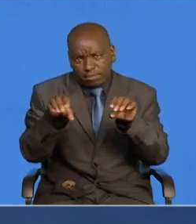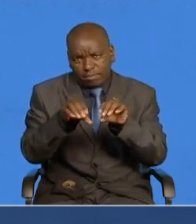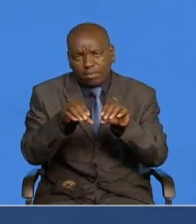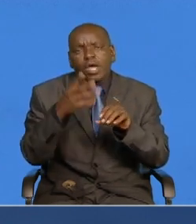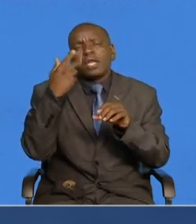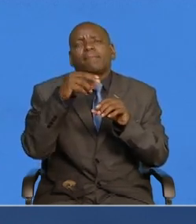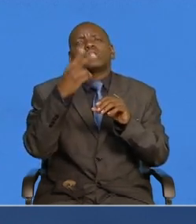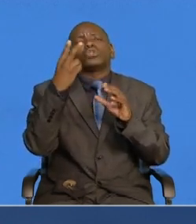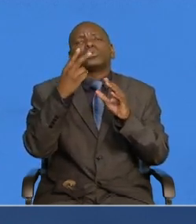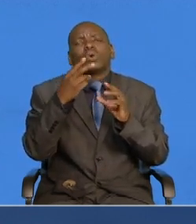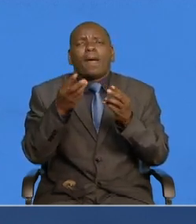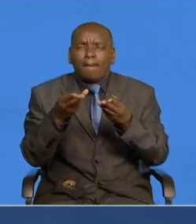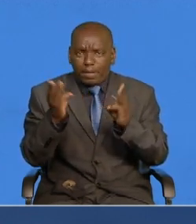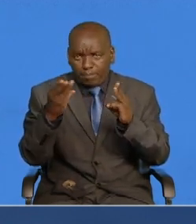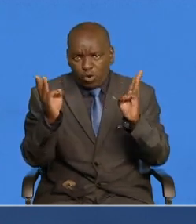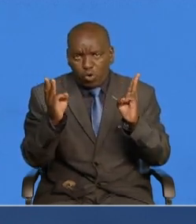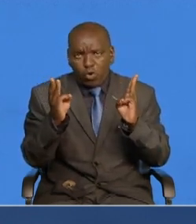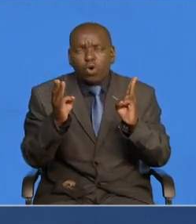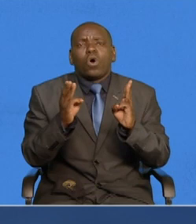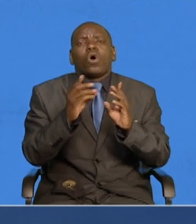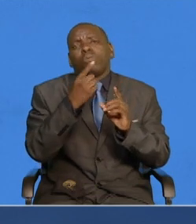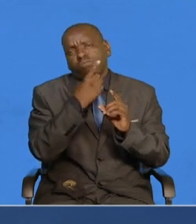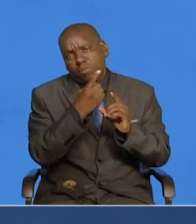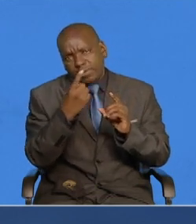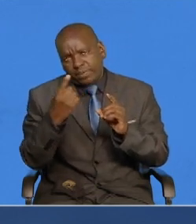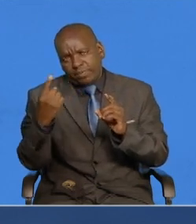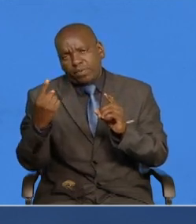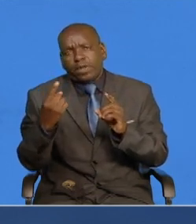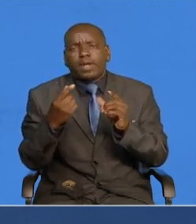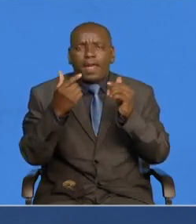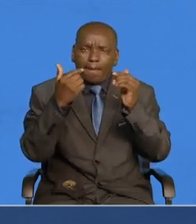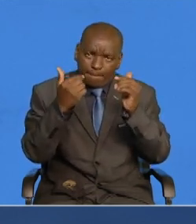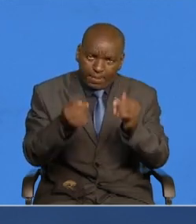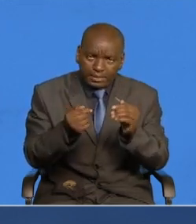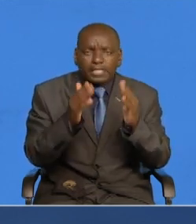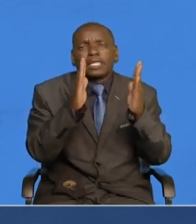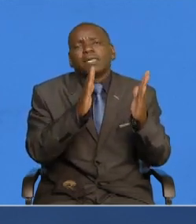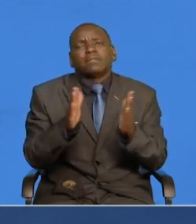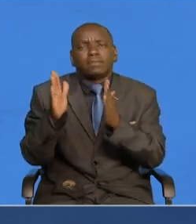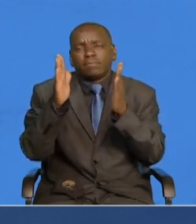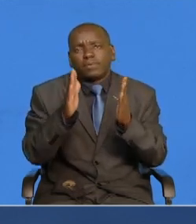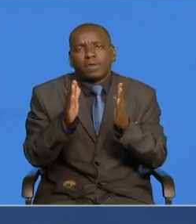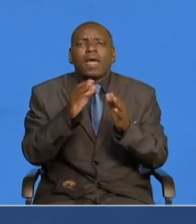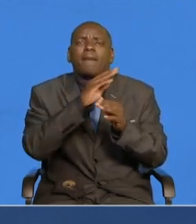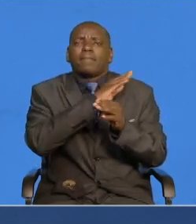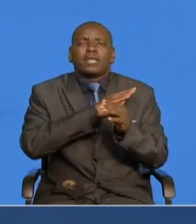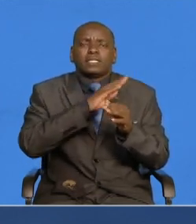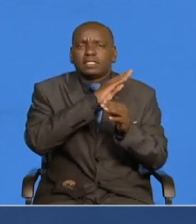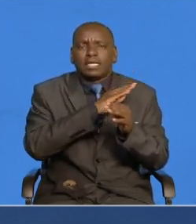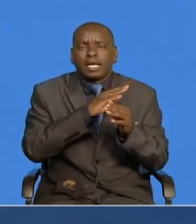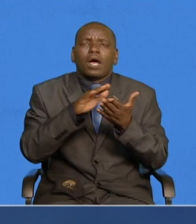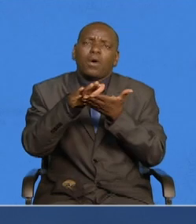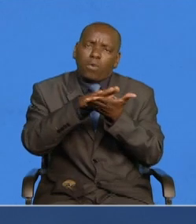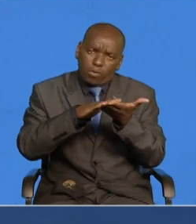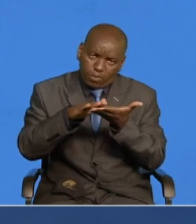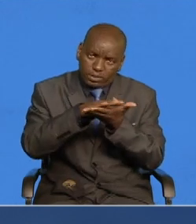put number 2, people should apply individual precautionary measures and behaviors such as